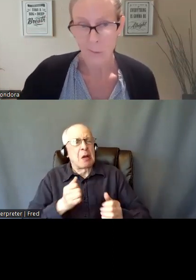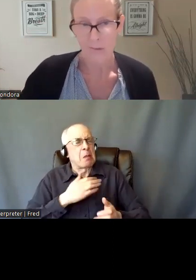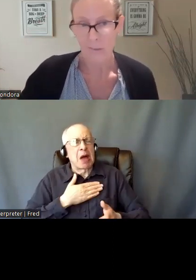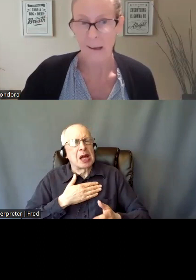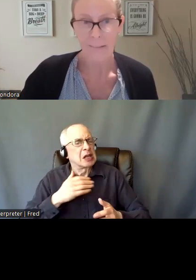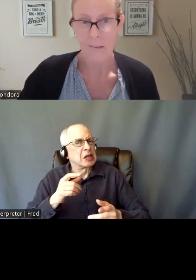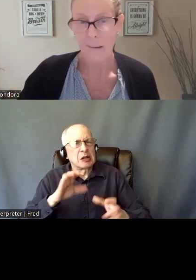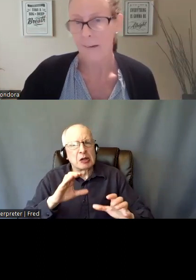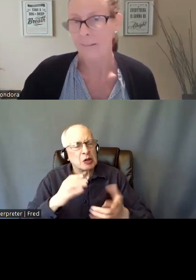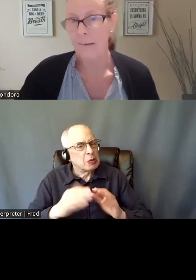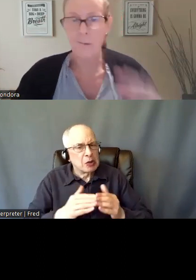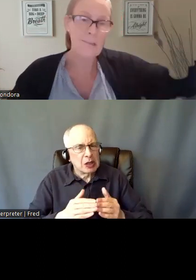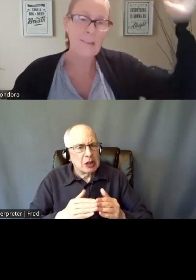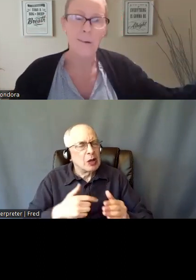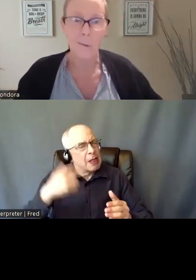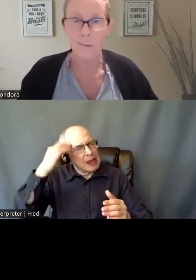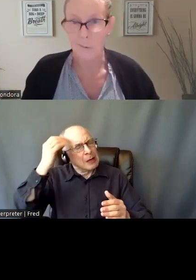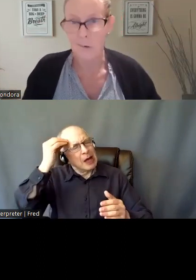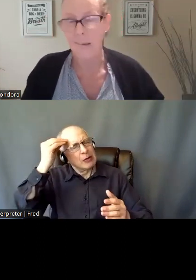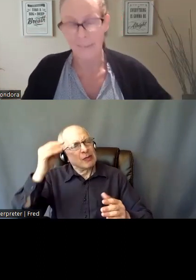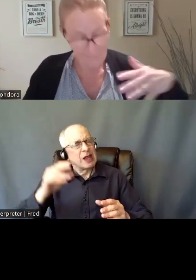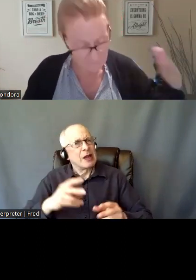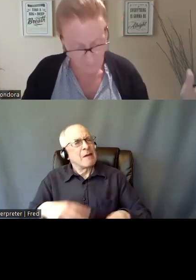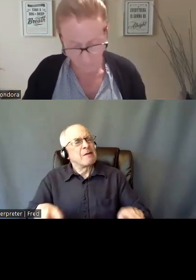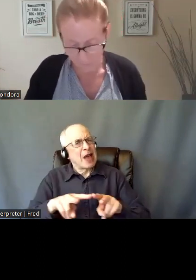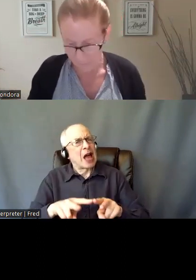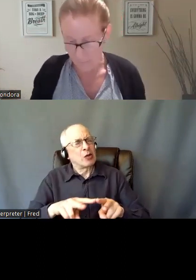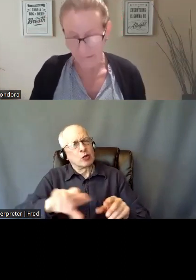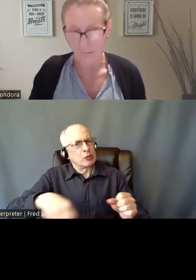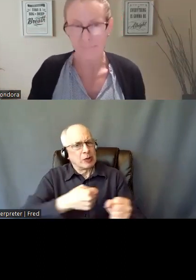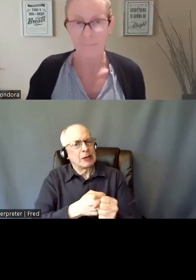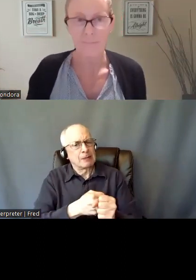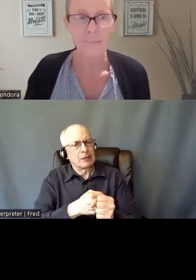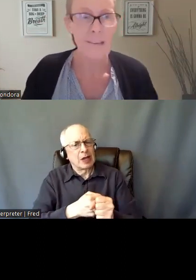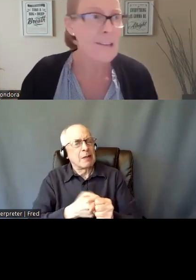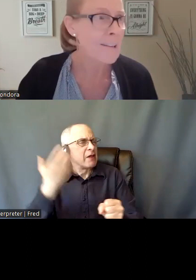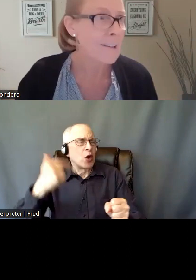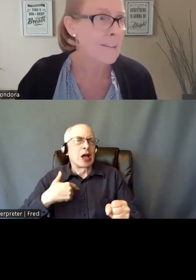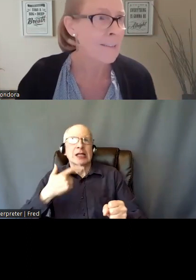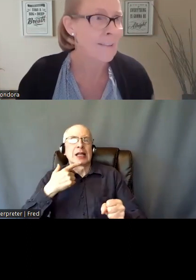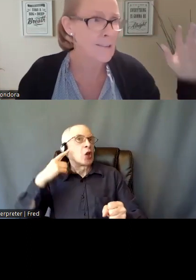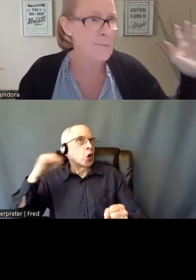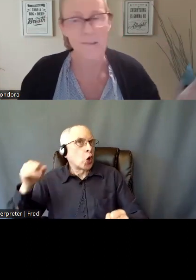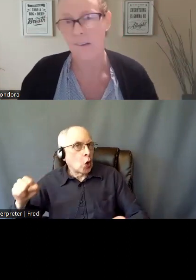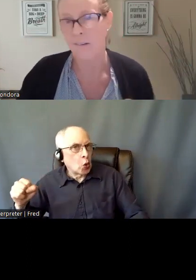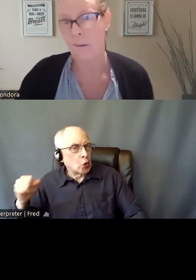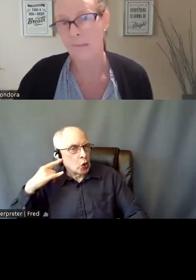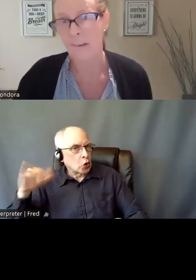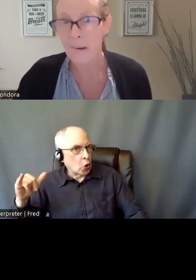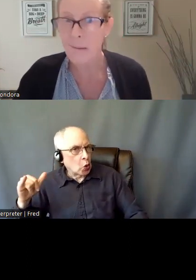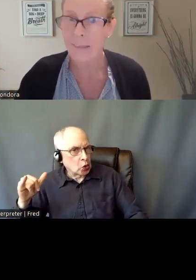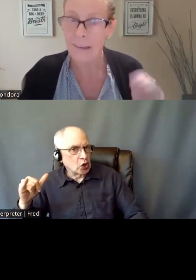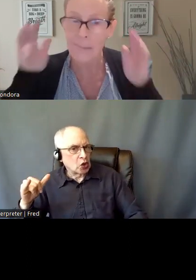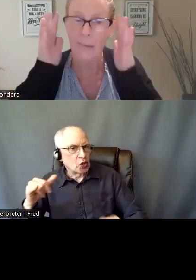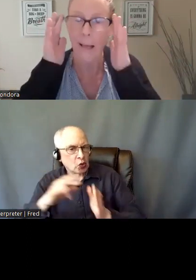values-based forces behind this model. I used to say the golden rule, but someone corrected me in this past year or so and said,